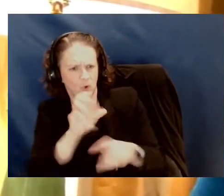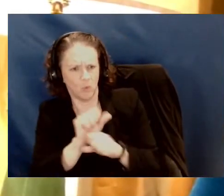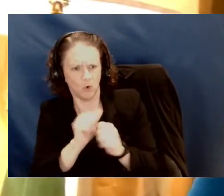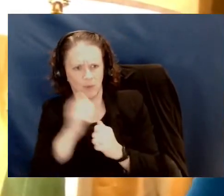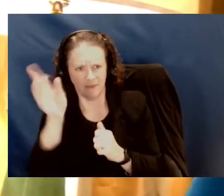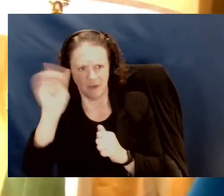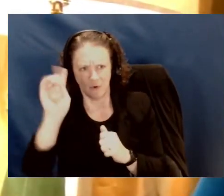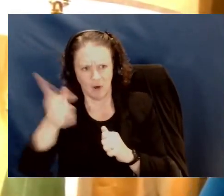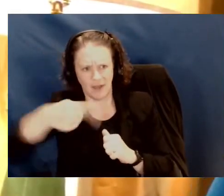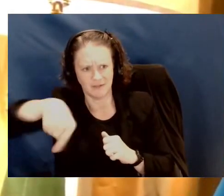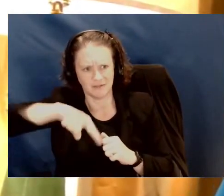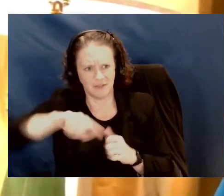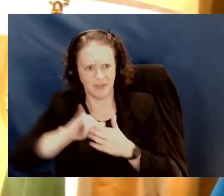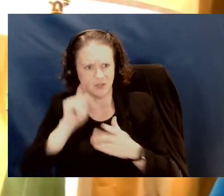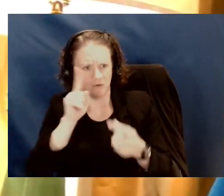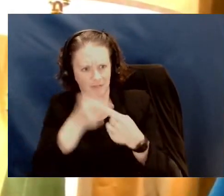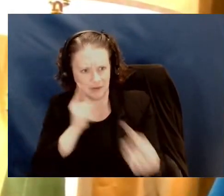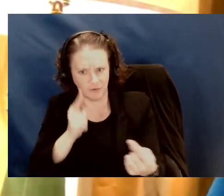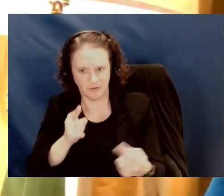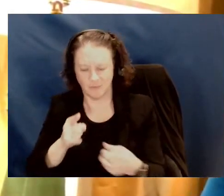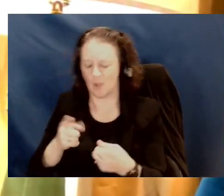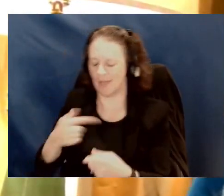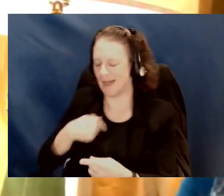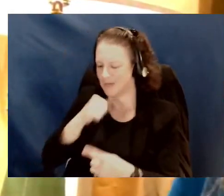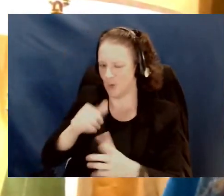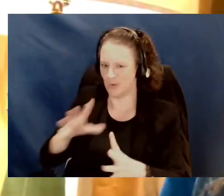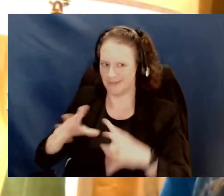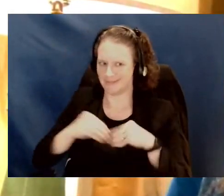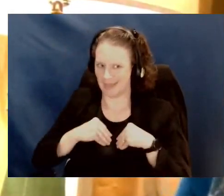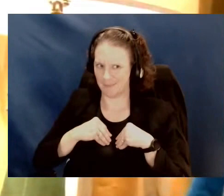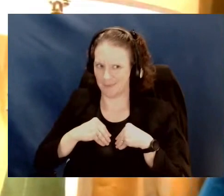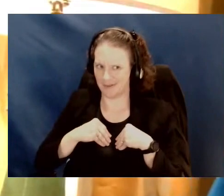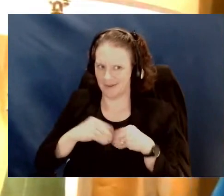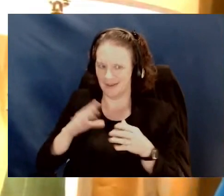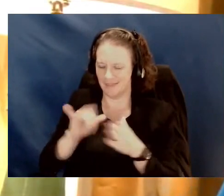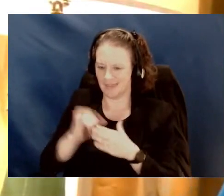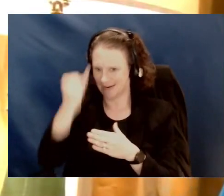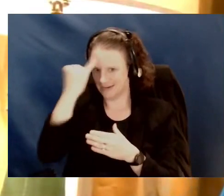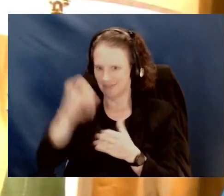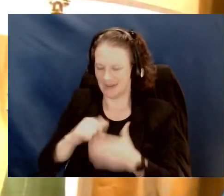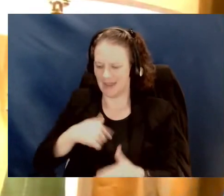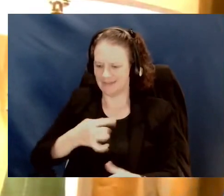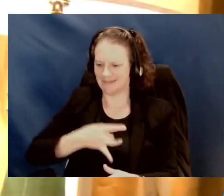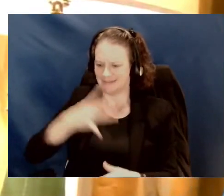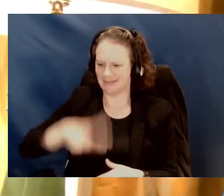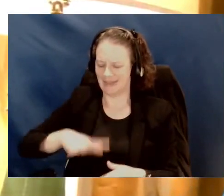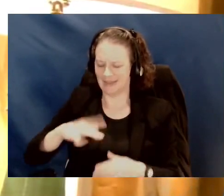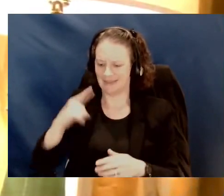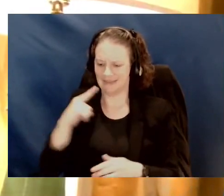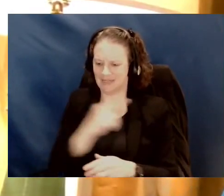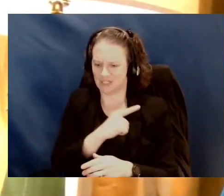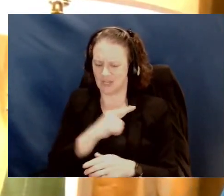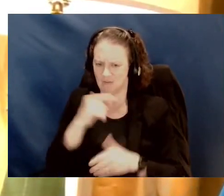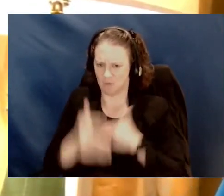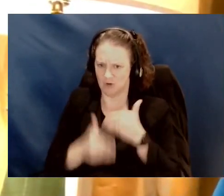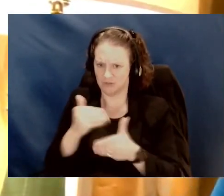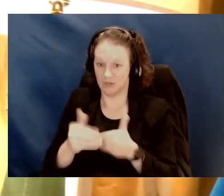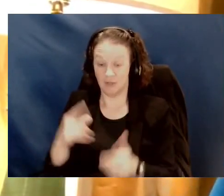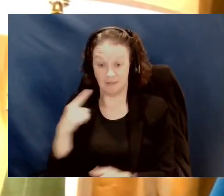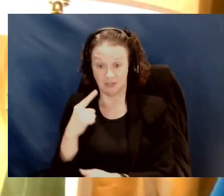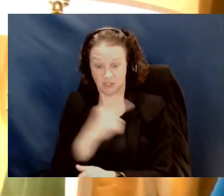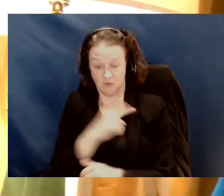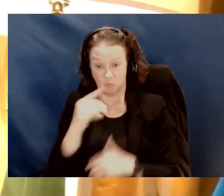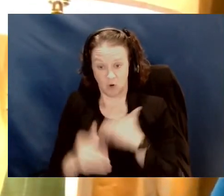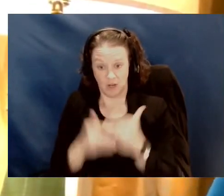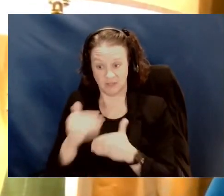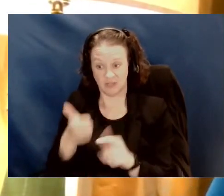Well, first of all, I don't accept the premise that I dislike the legislative process. The legislative process is